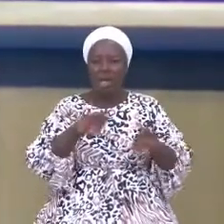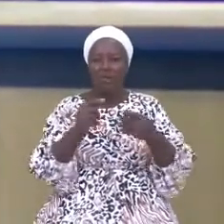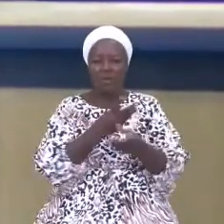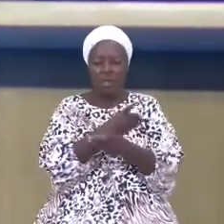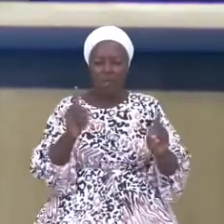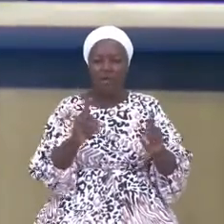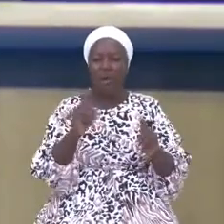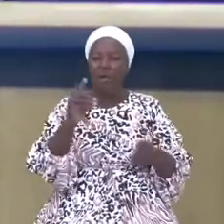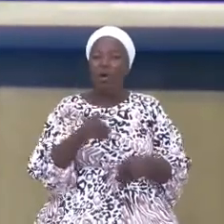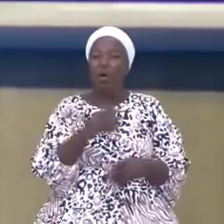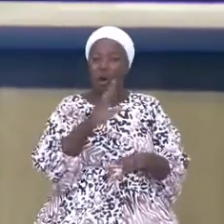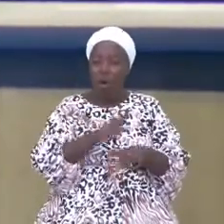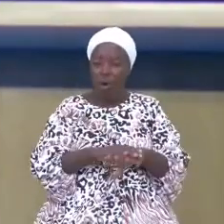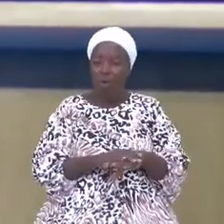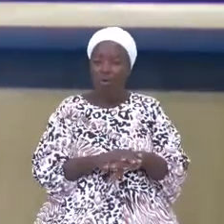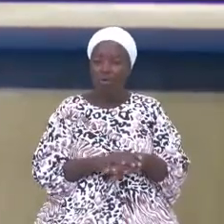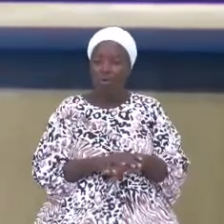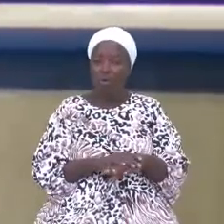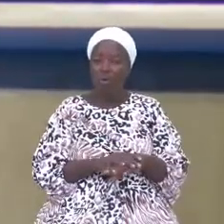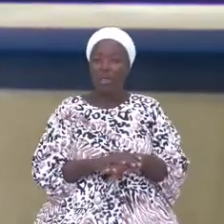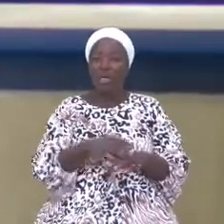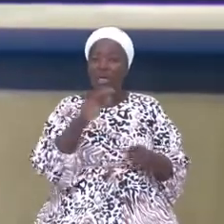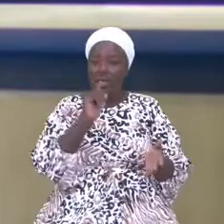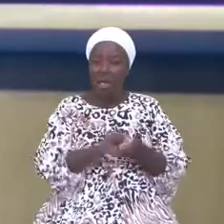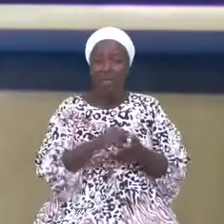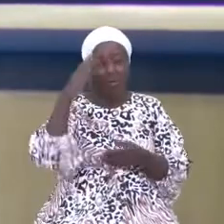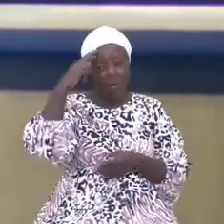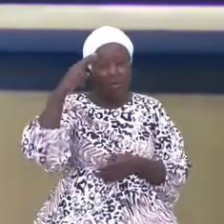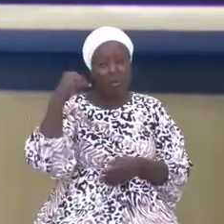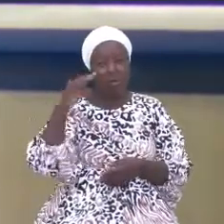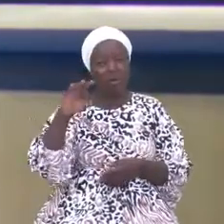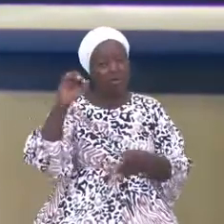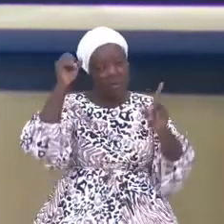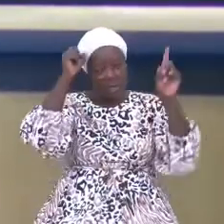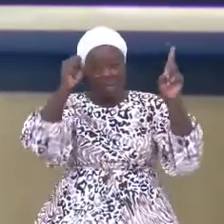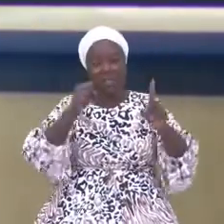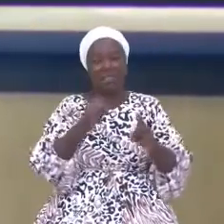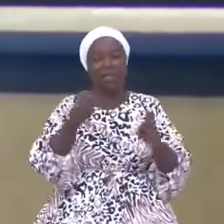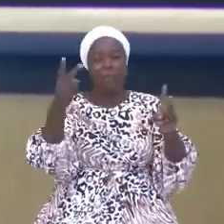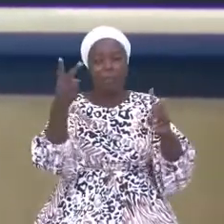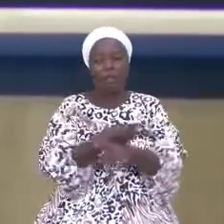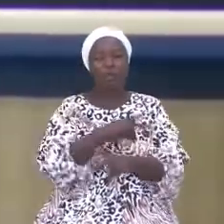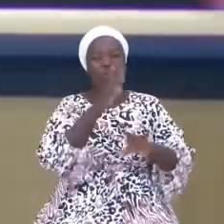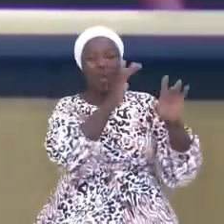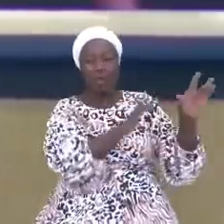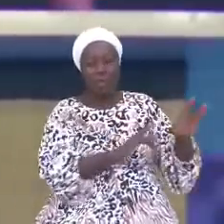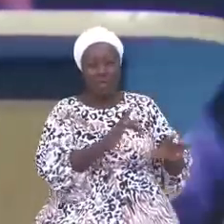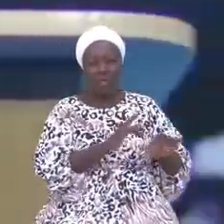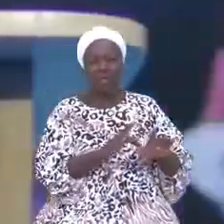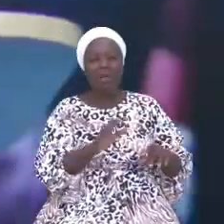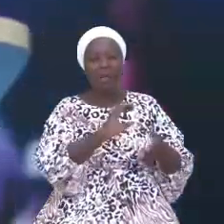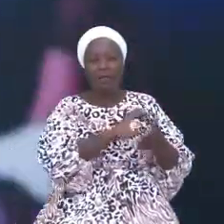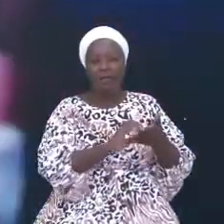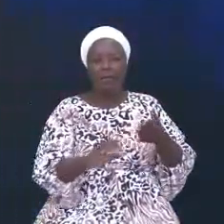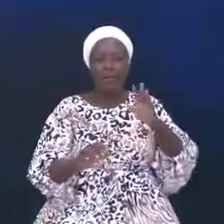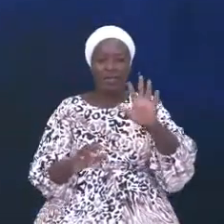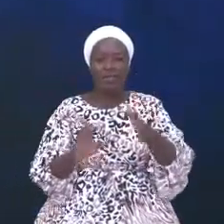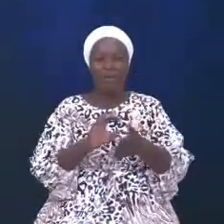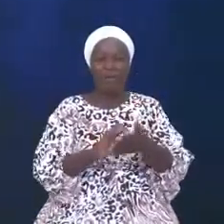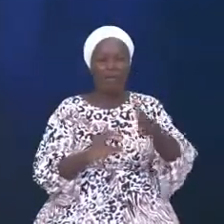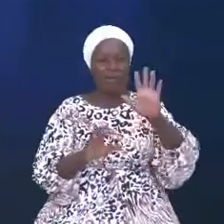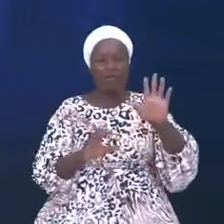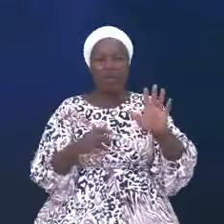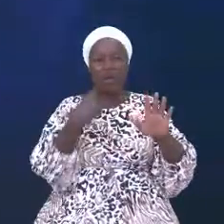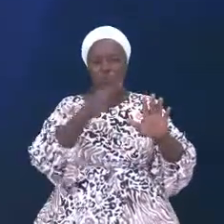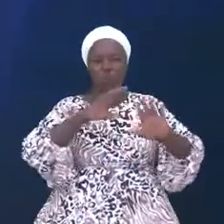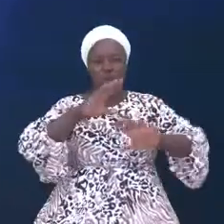the basis of his multiplied mercies. And then in verse 5, it tells us,